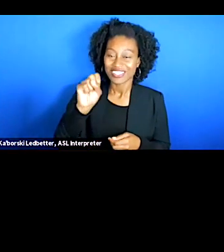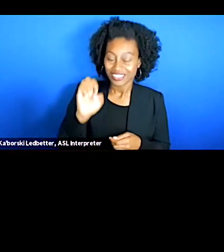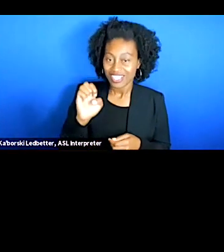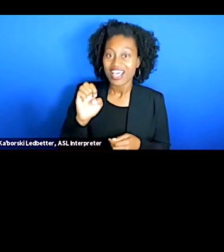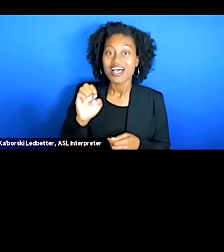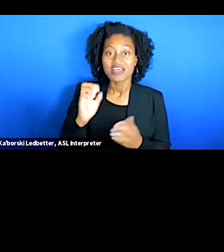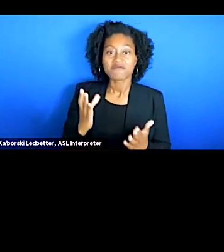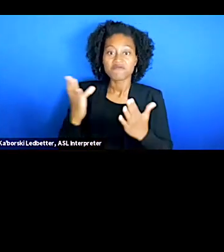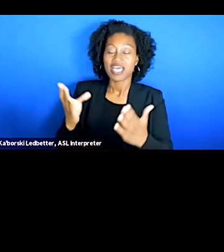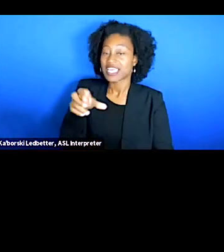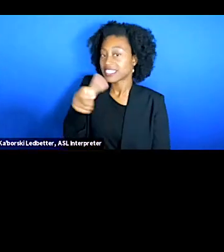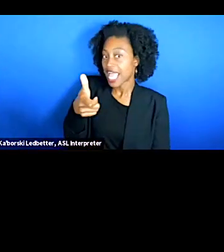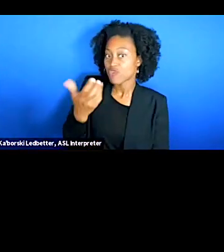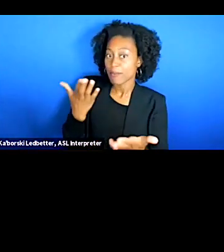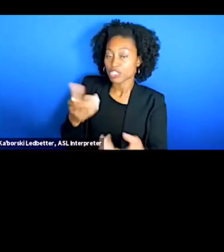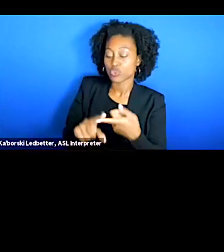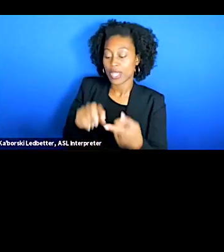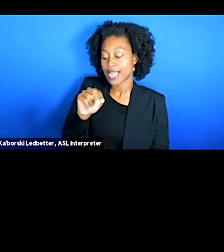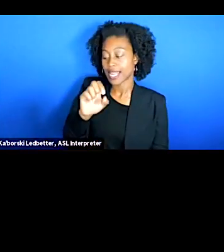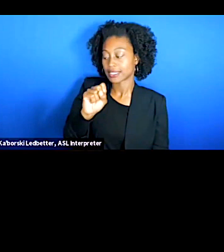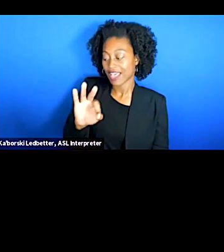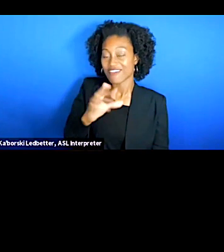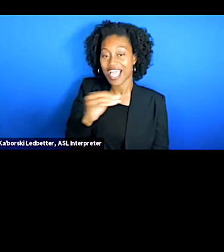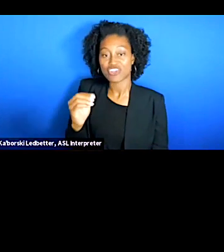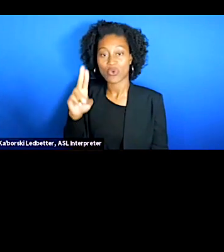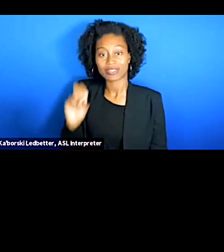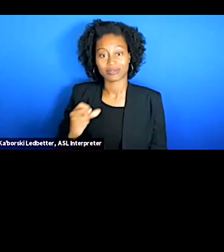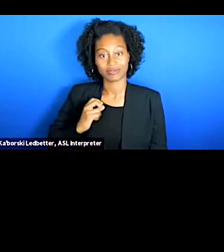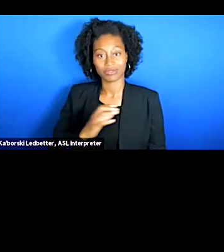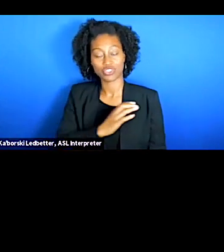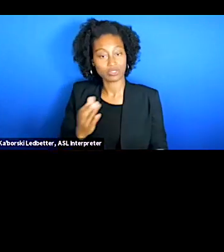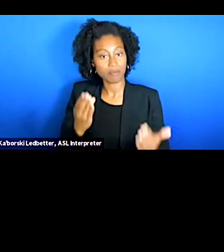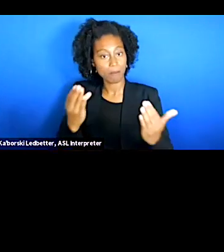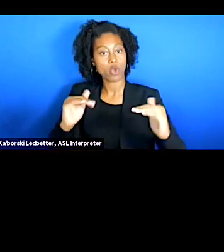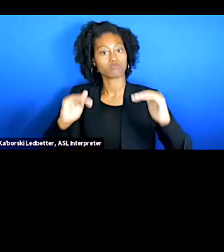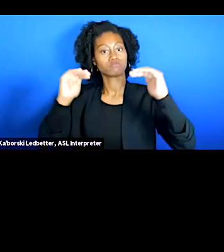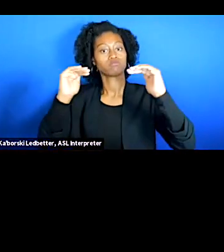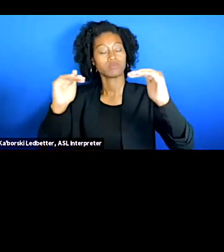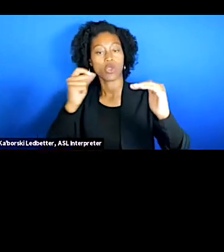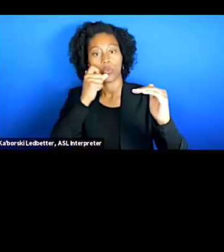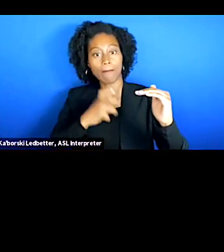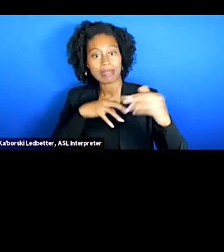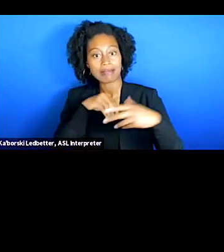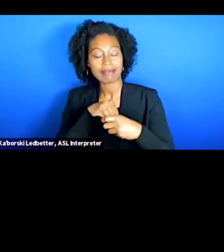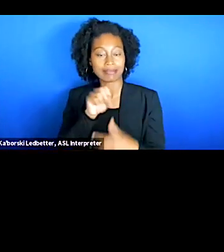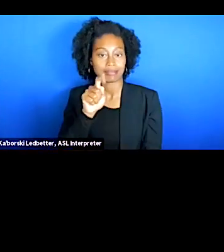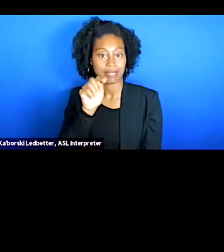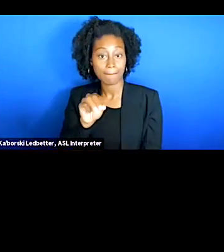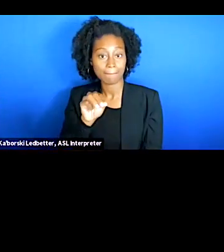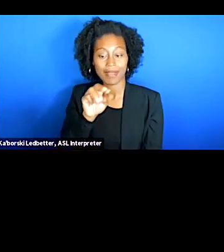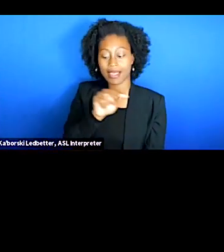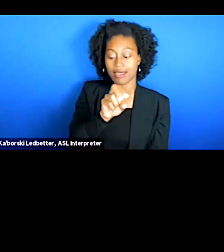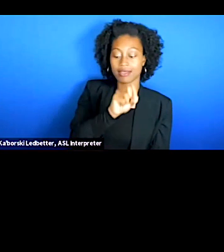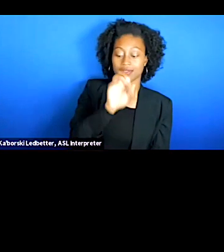to NSF and US Congress for promoting women of color in STEM. NSF has acted on several